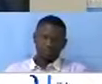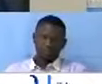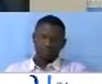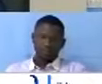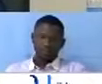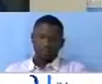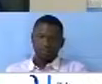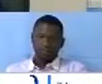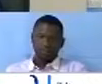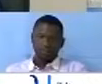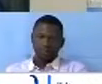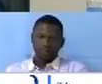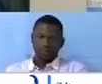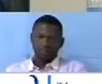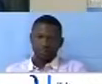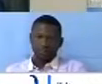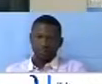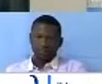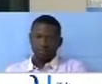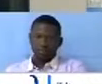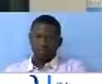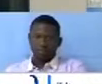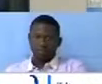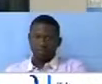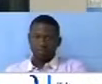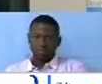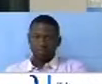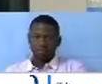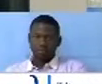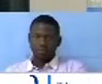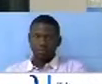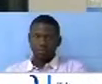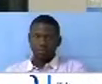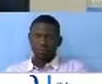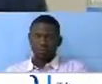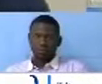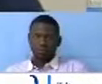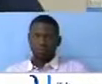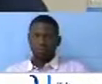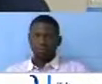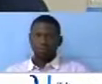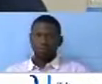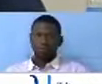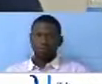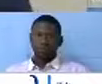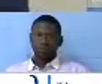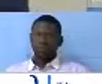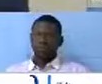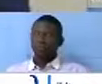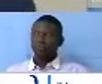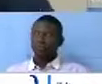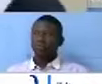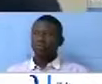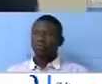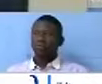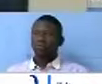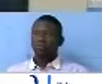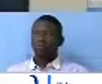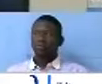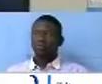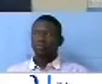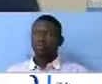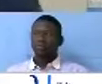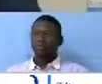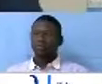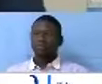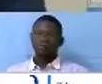na nya Lalo Jaite mo si jite won. Si jite won. Apa kena kita ni japon